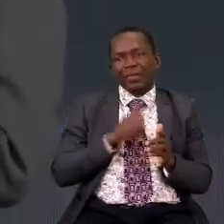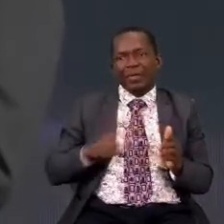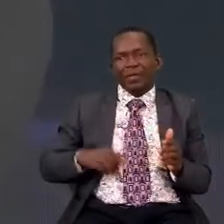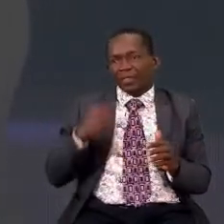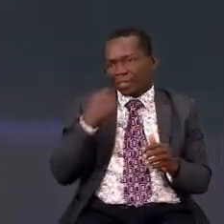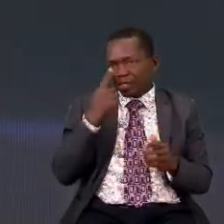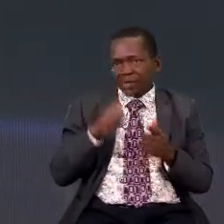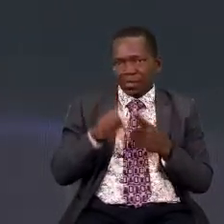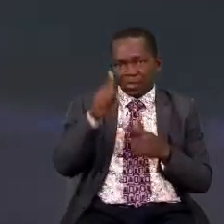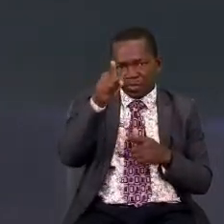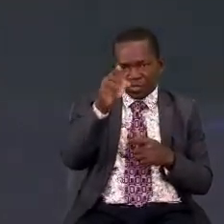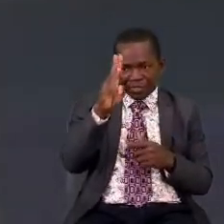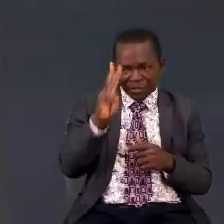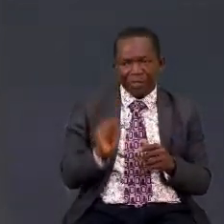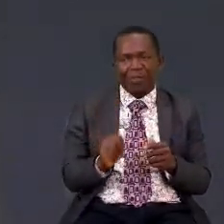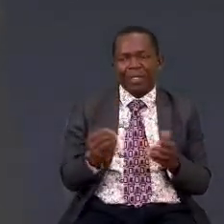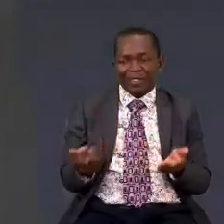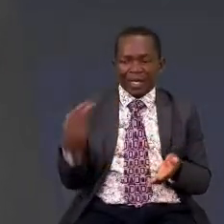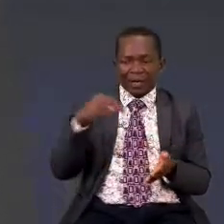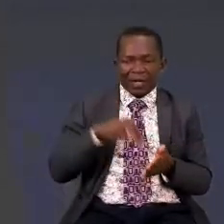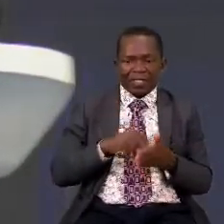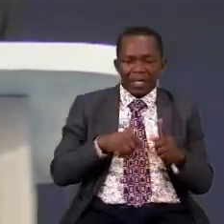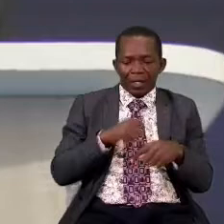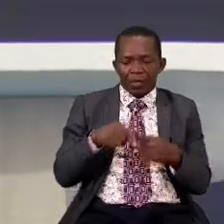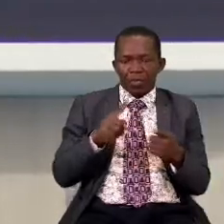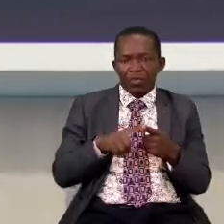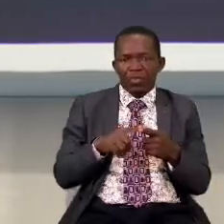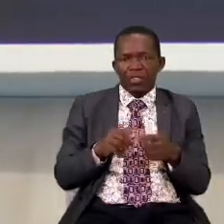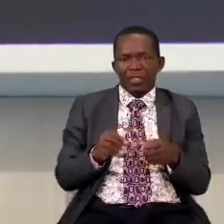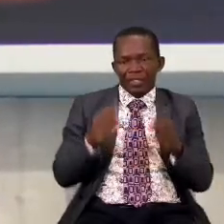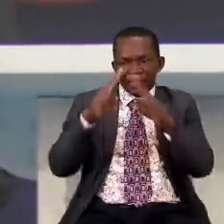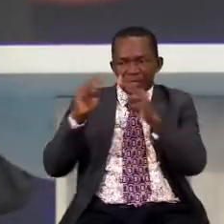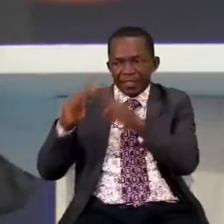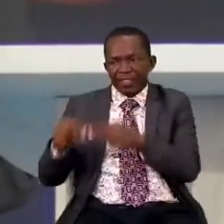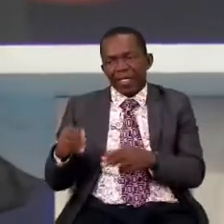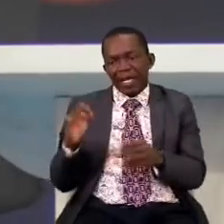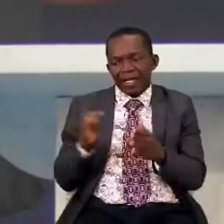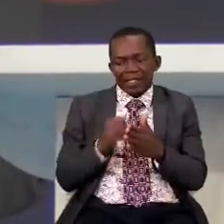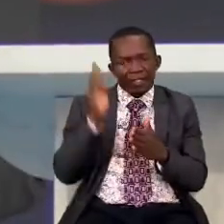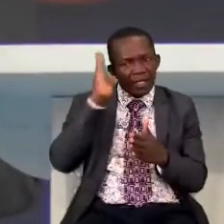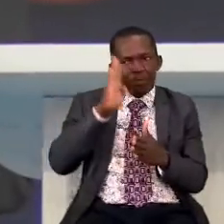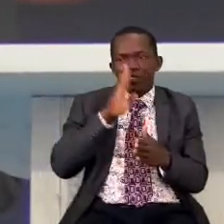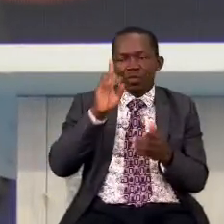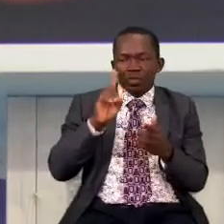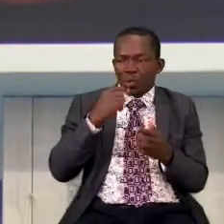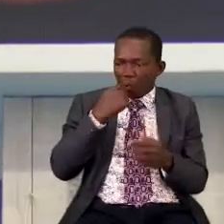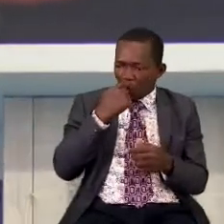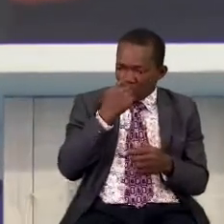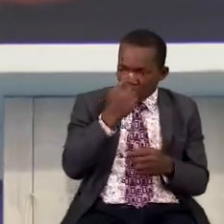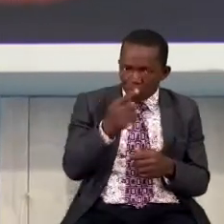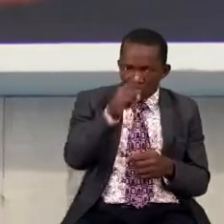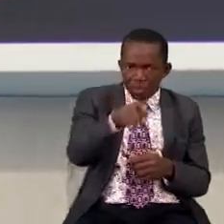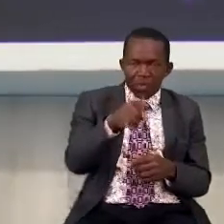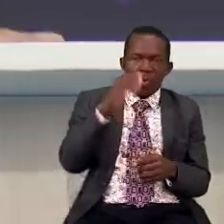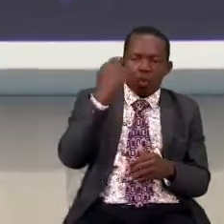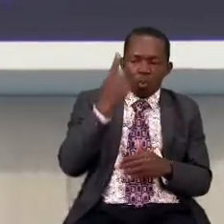thee what thou must do. Lord, you're putting me in suspense.